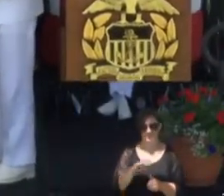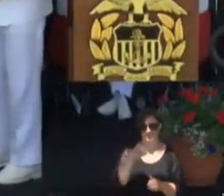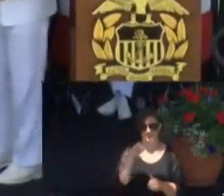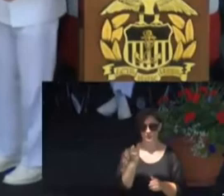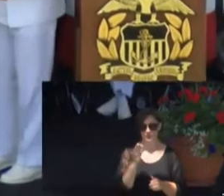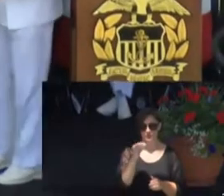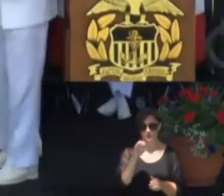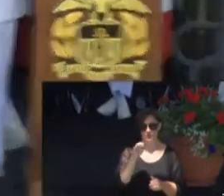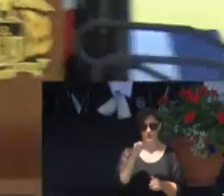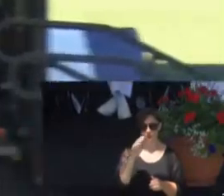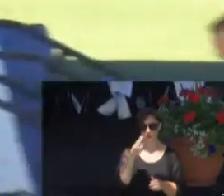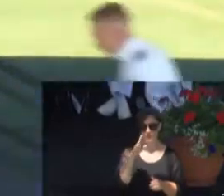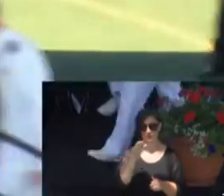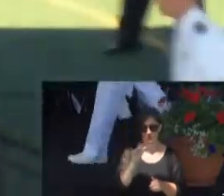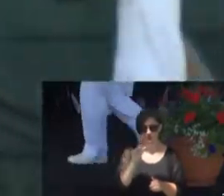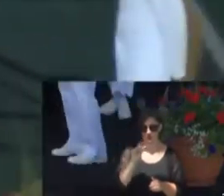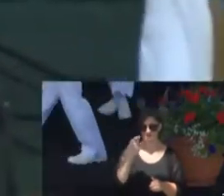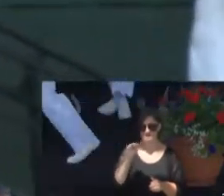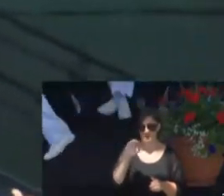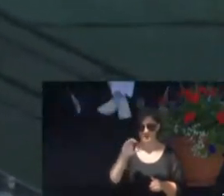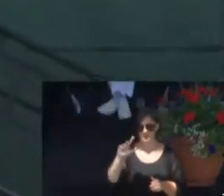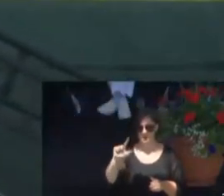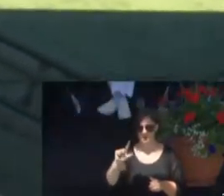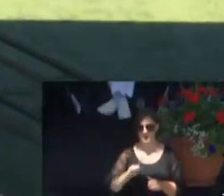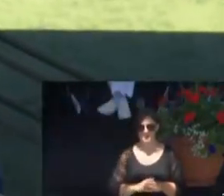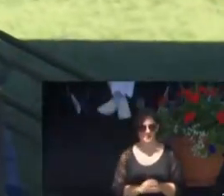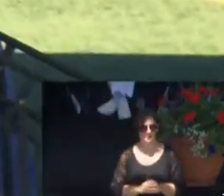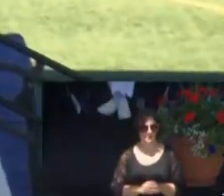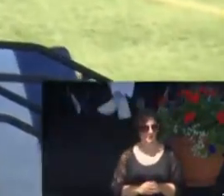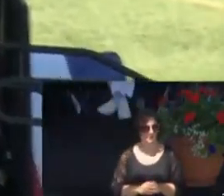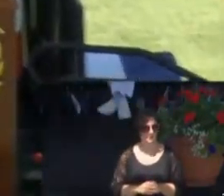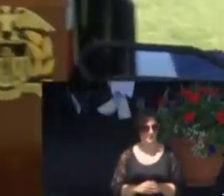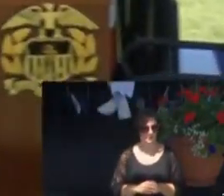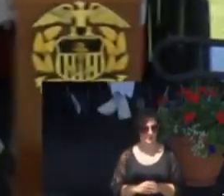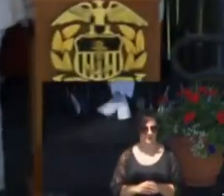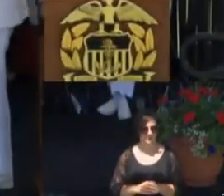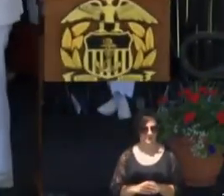Joshua Calvin Can, magna cum laude.